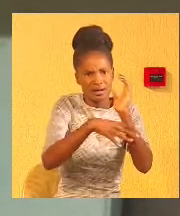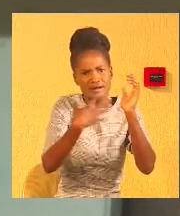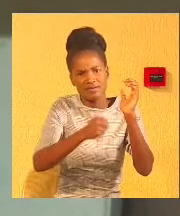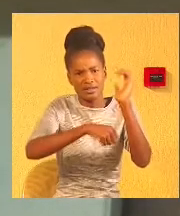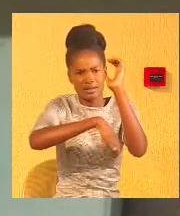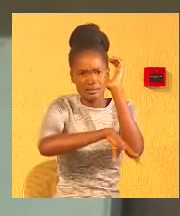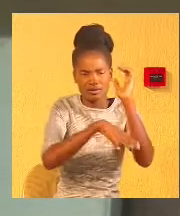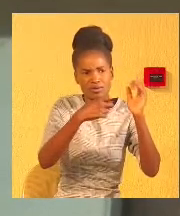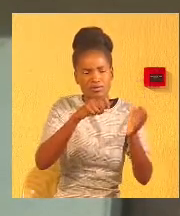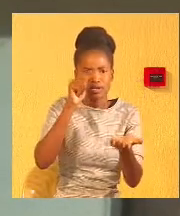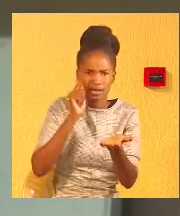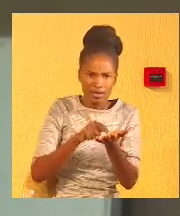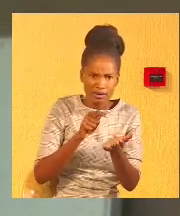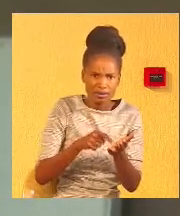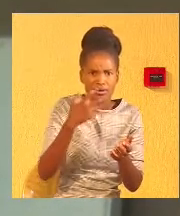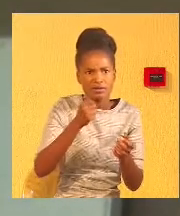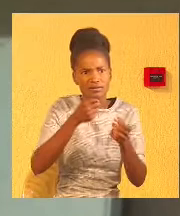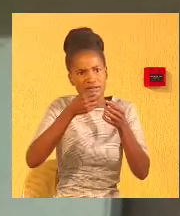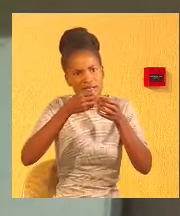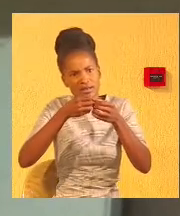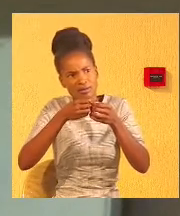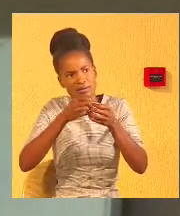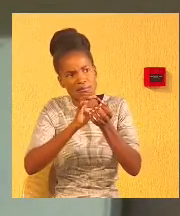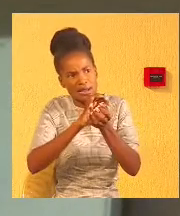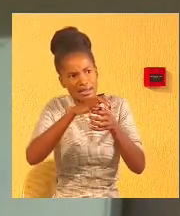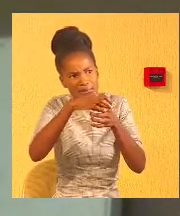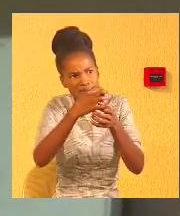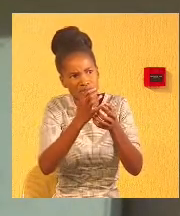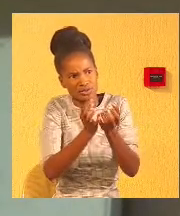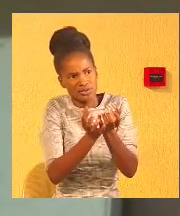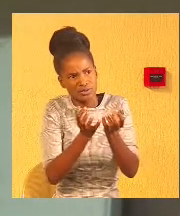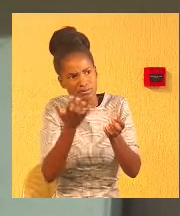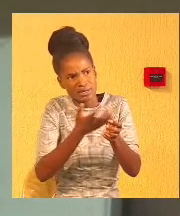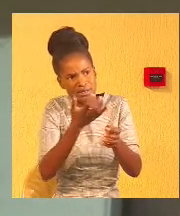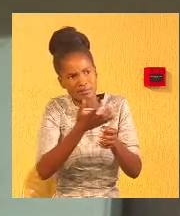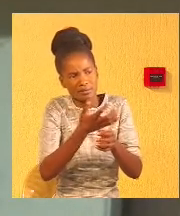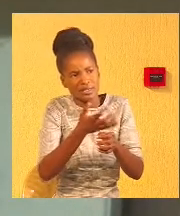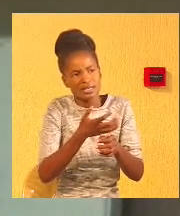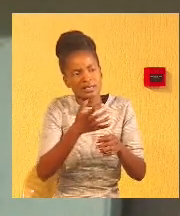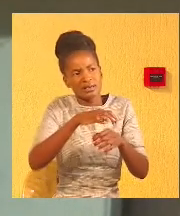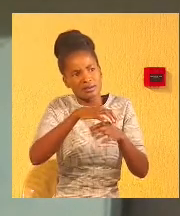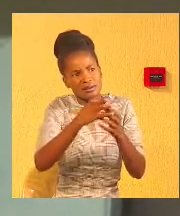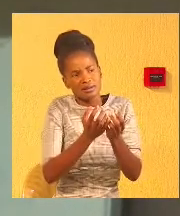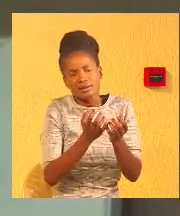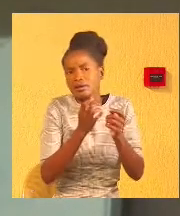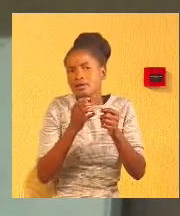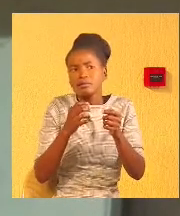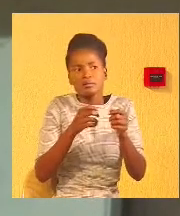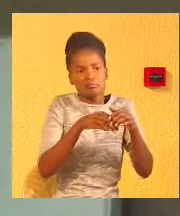many farmers that were disposing their cabbages because they couldn't get the market because of the shutdown of